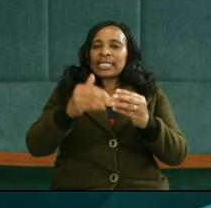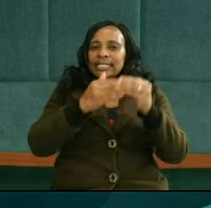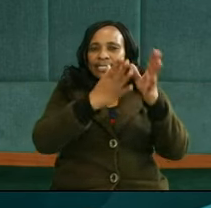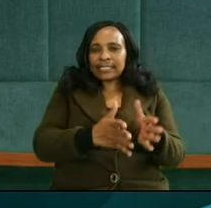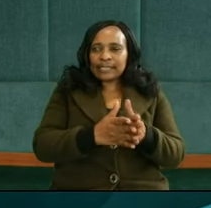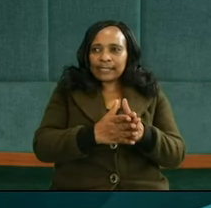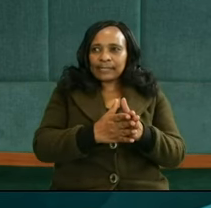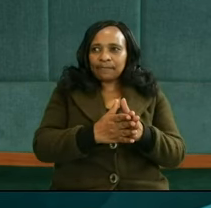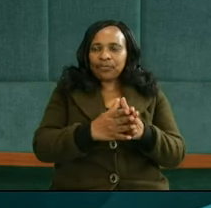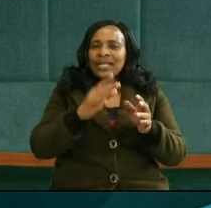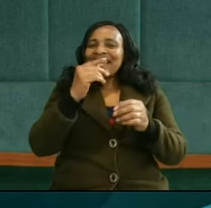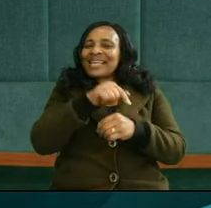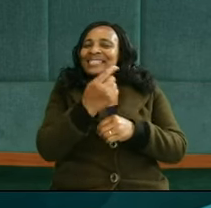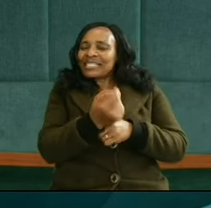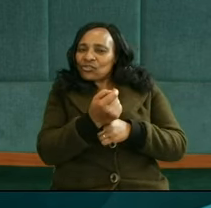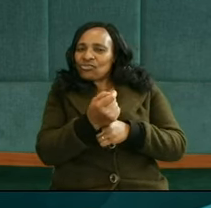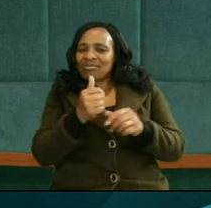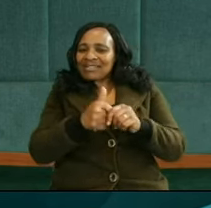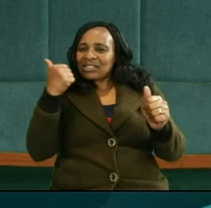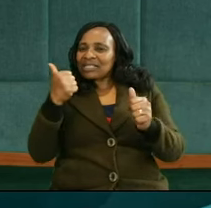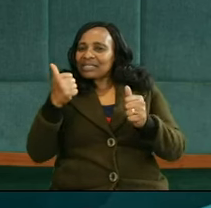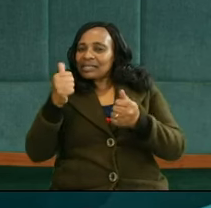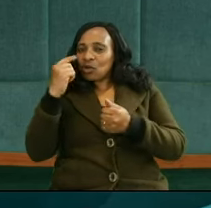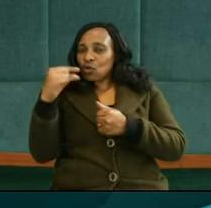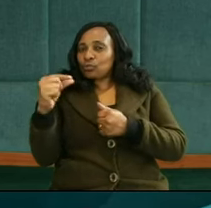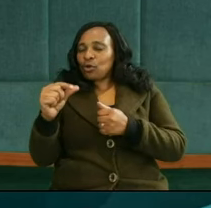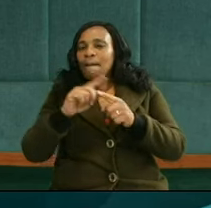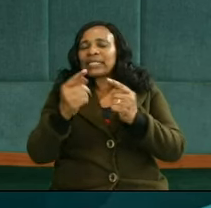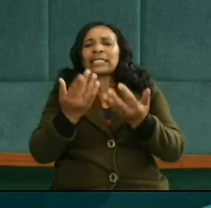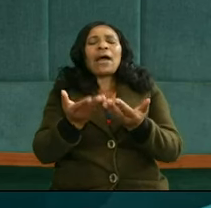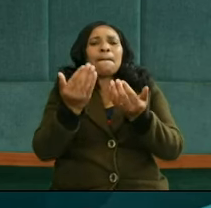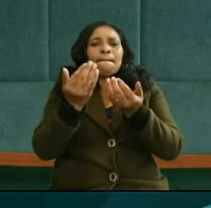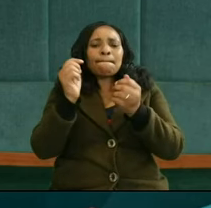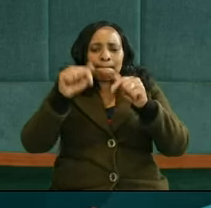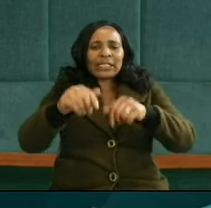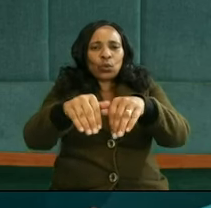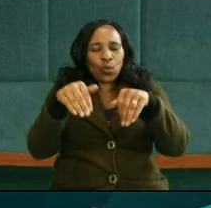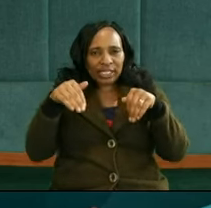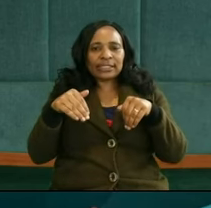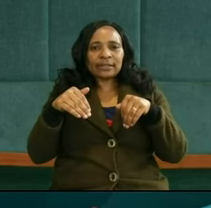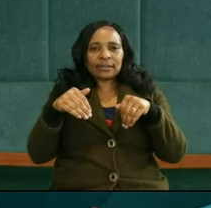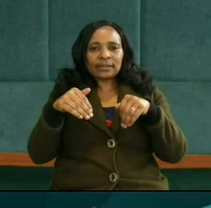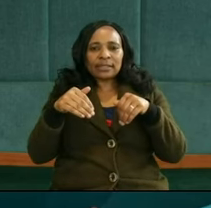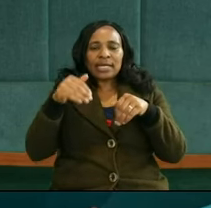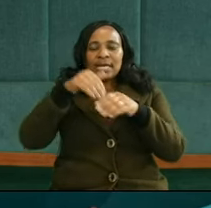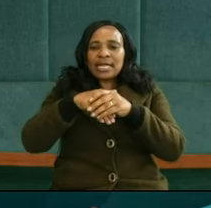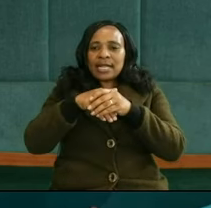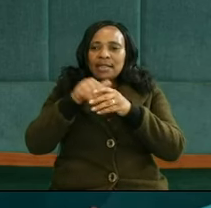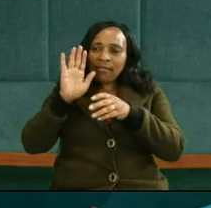The heathen had rejected the gospel, and so they would have to wait their fate on Judgment